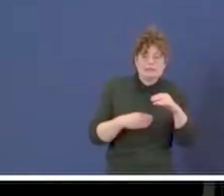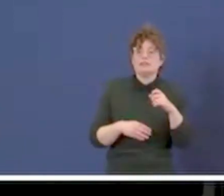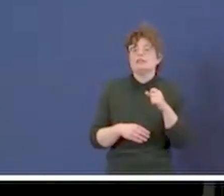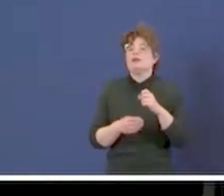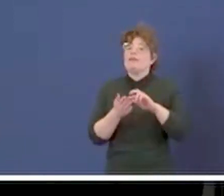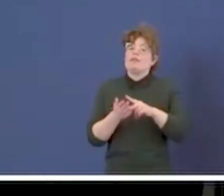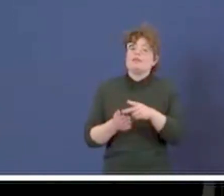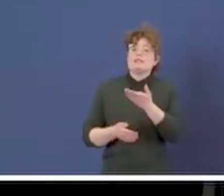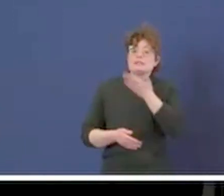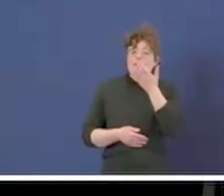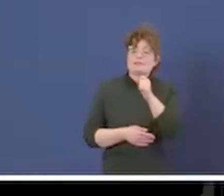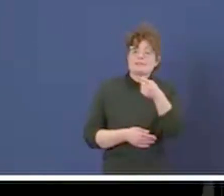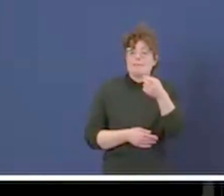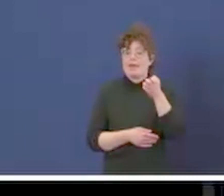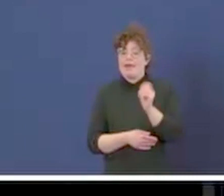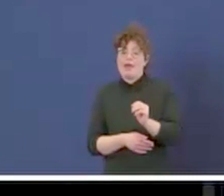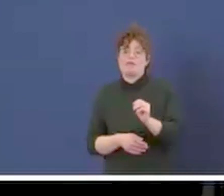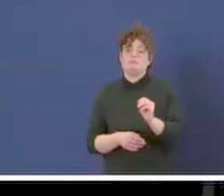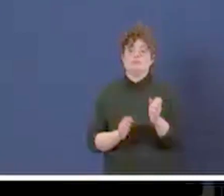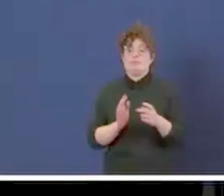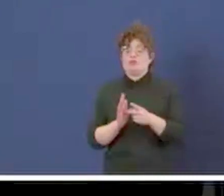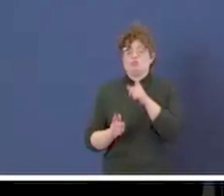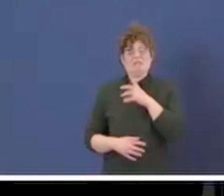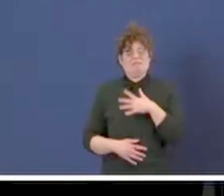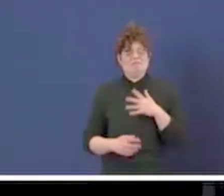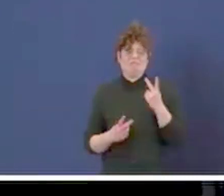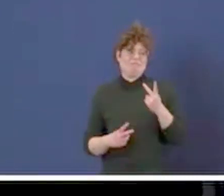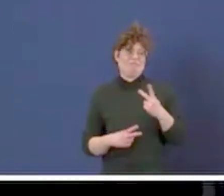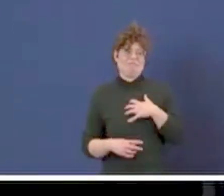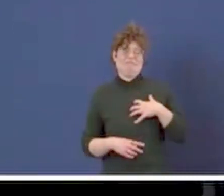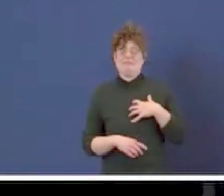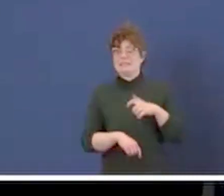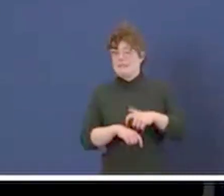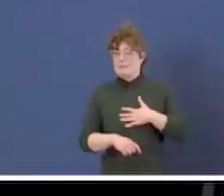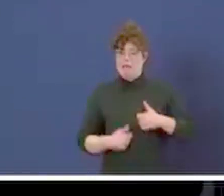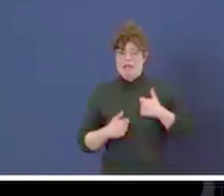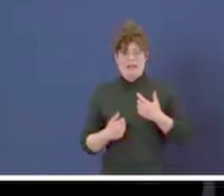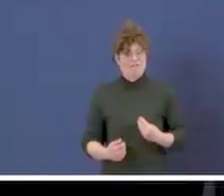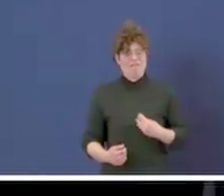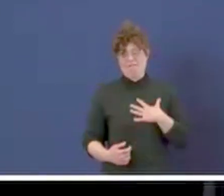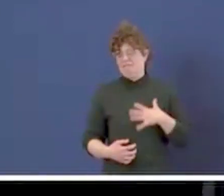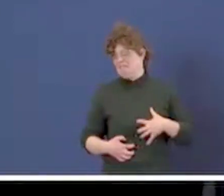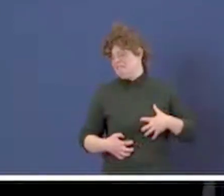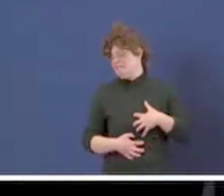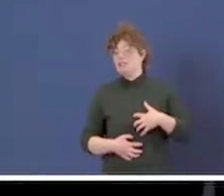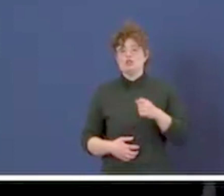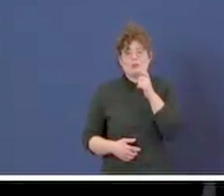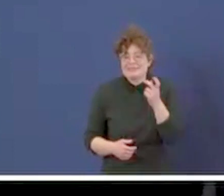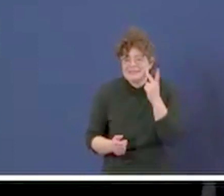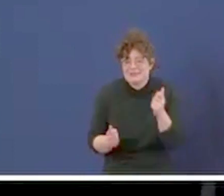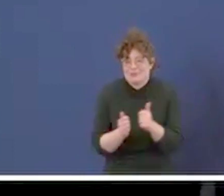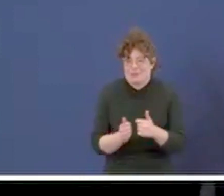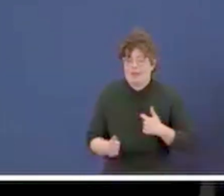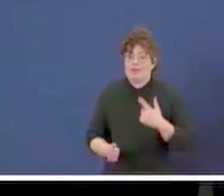really transports me back to some very unpleasant times in my life and makes me nauseous. And so you don't see that with me